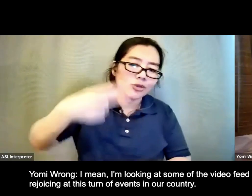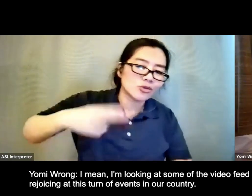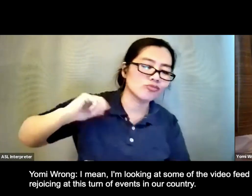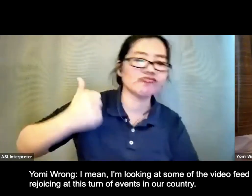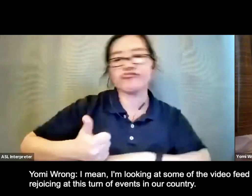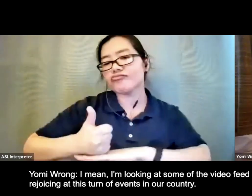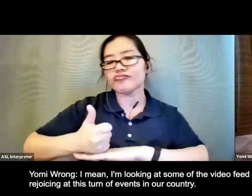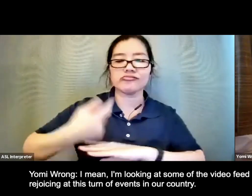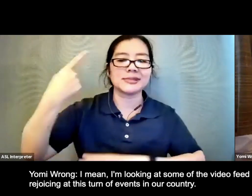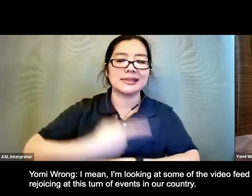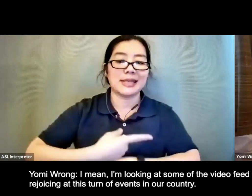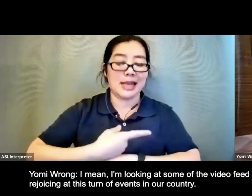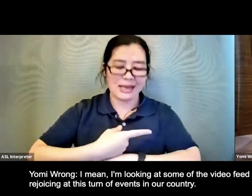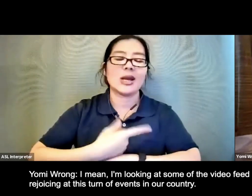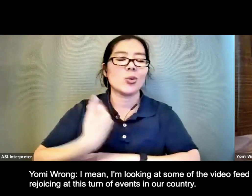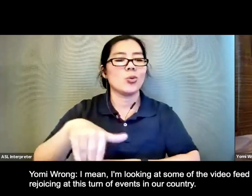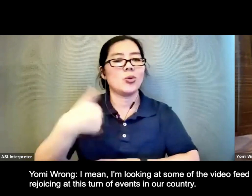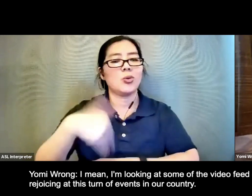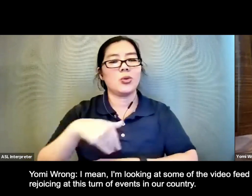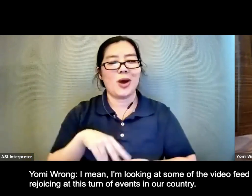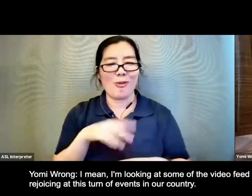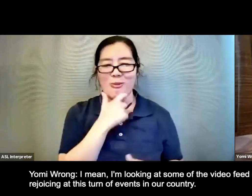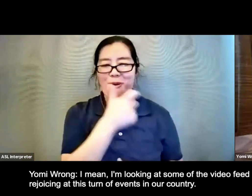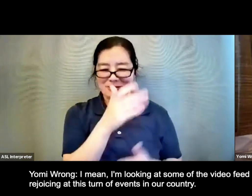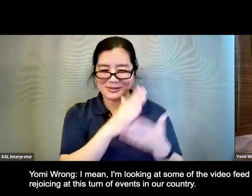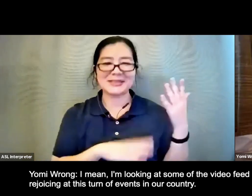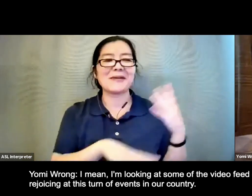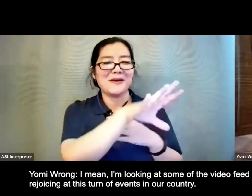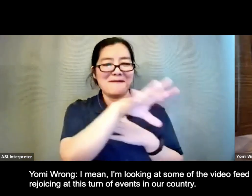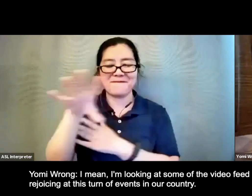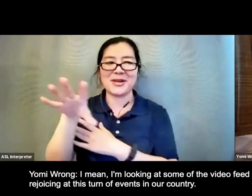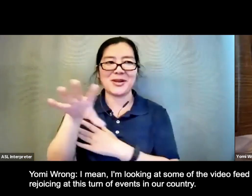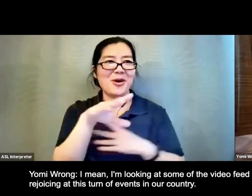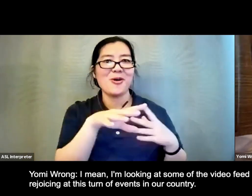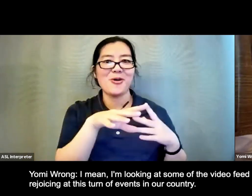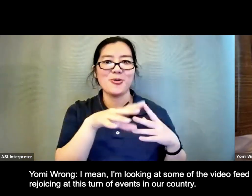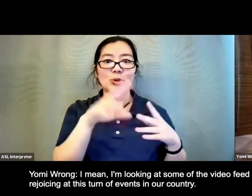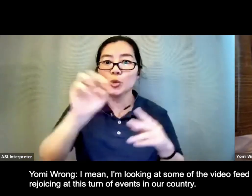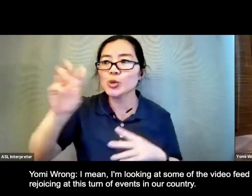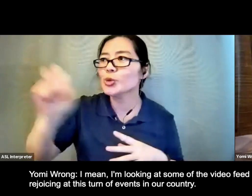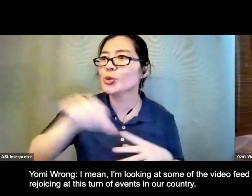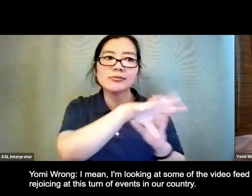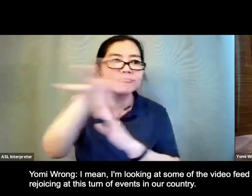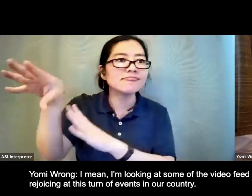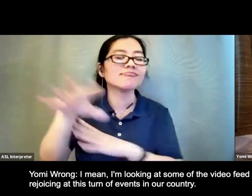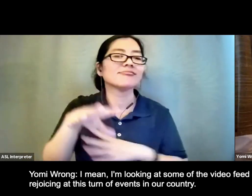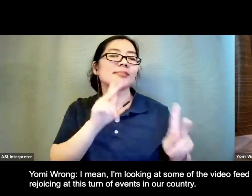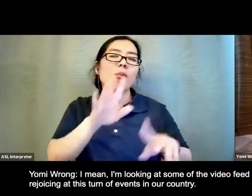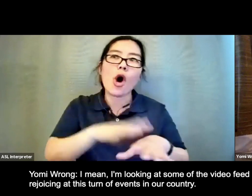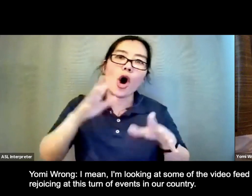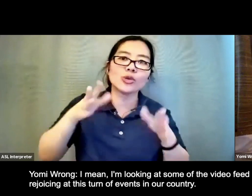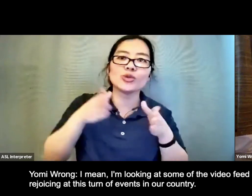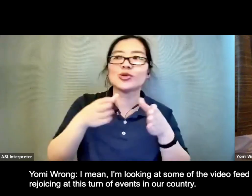mean, I'm looking at some of the video feed of people in the streets all over the world who are rejoicing at this turn